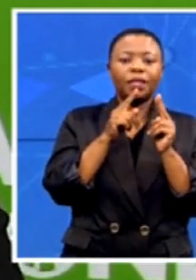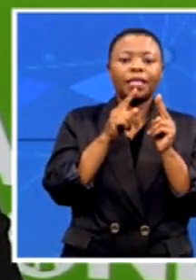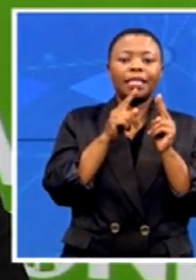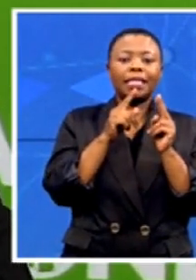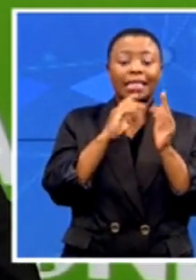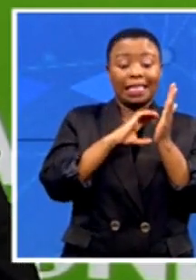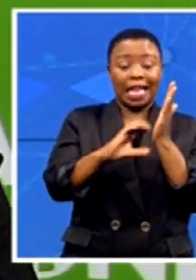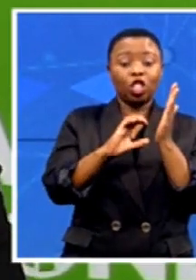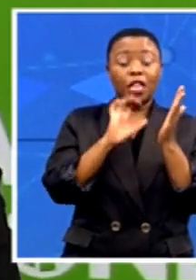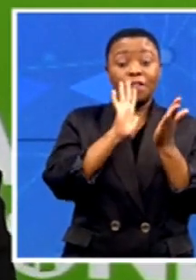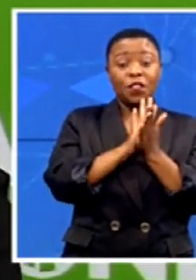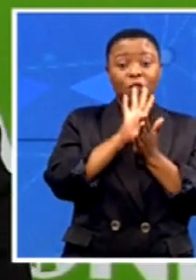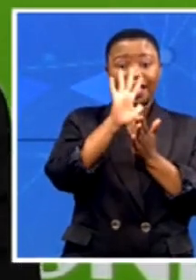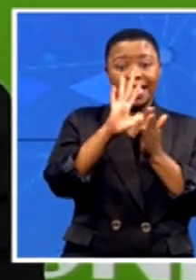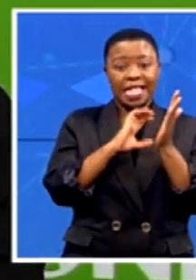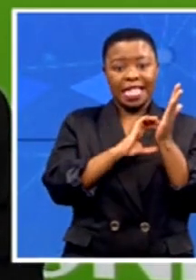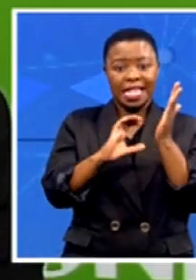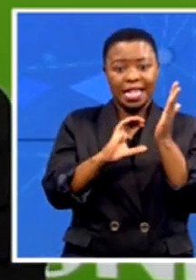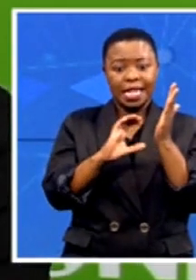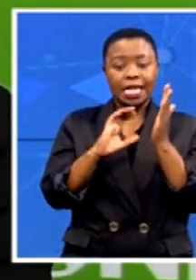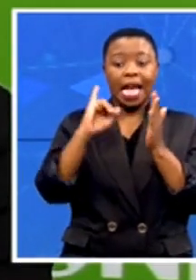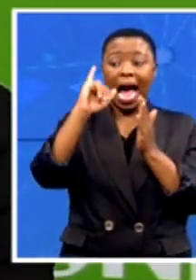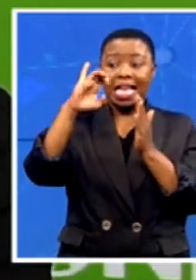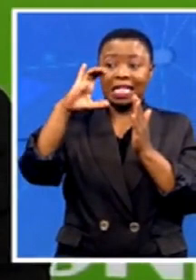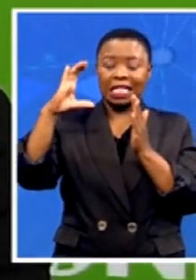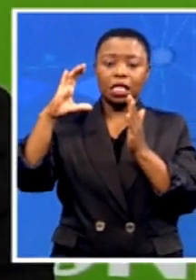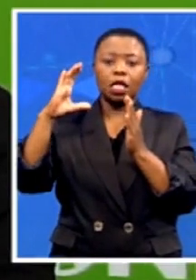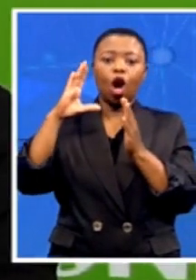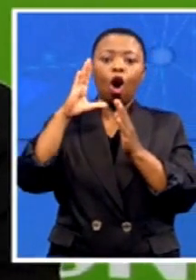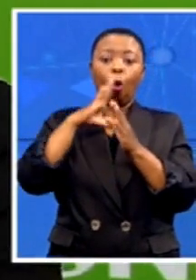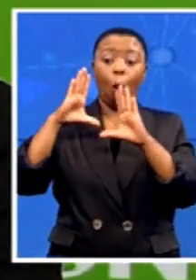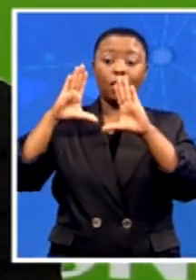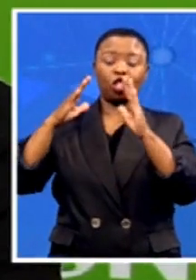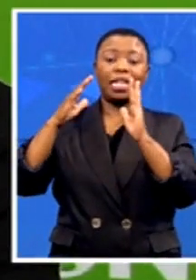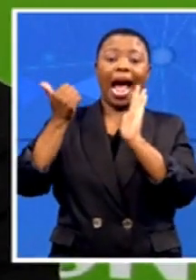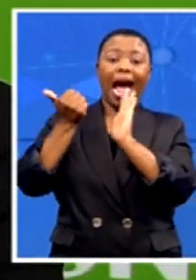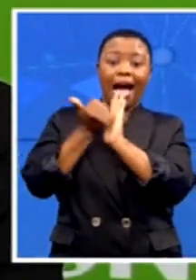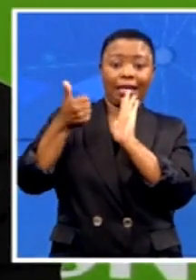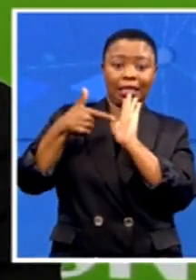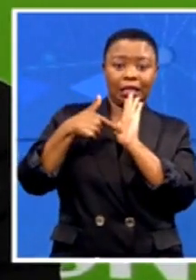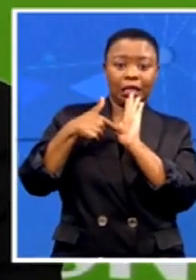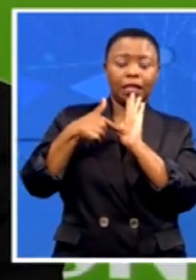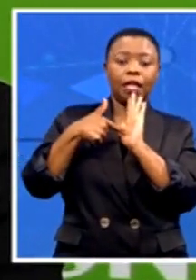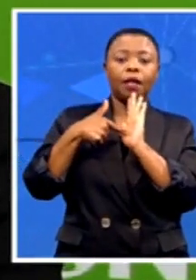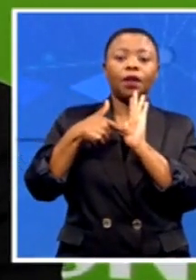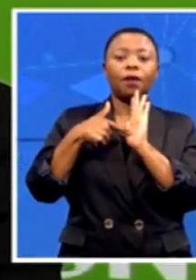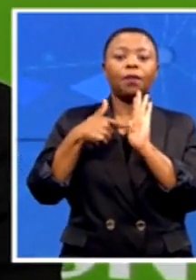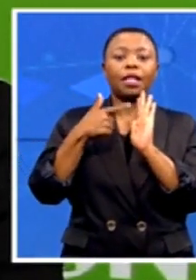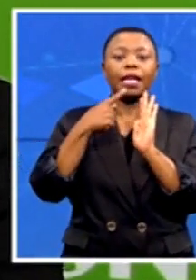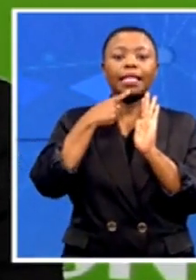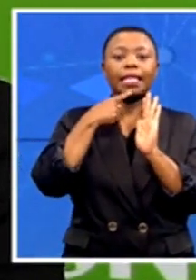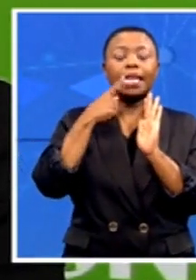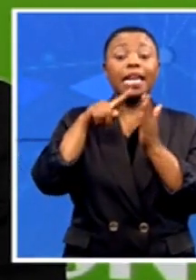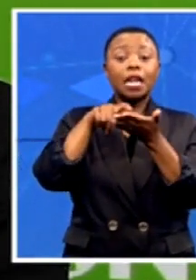of the Electoral Commissions Act. So Section 15 of the Electoral Commissions Act requires the Chief Electoral